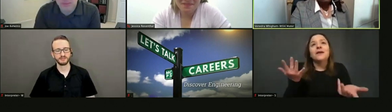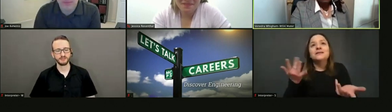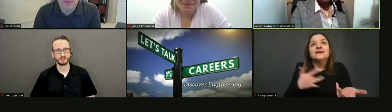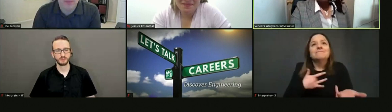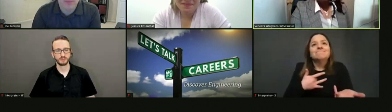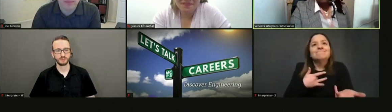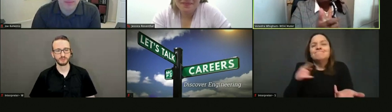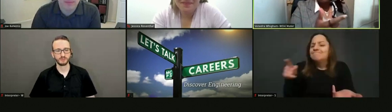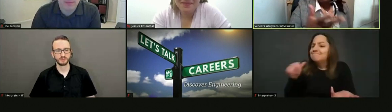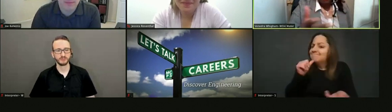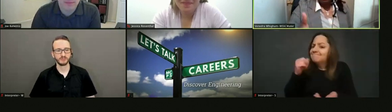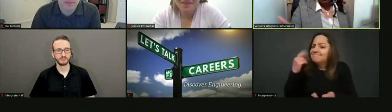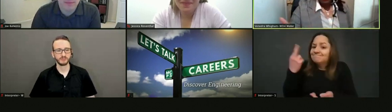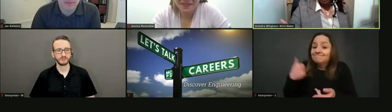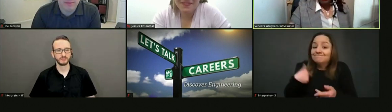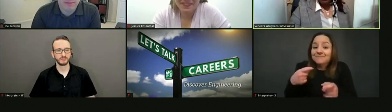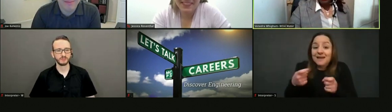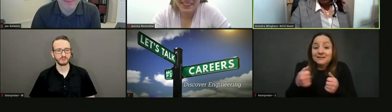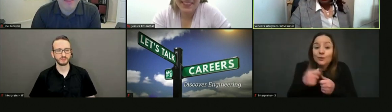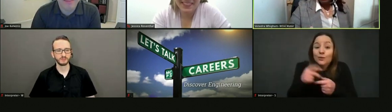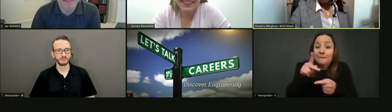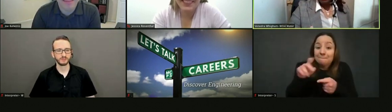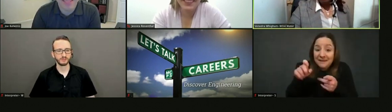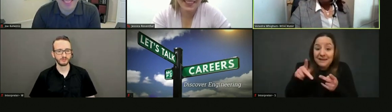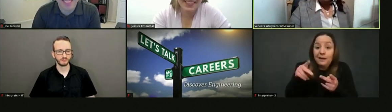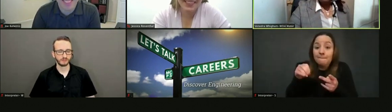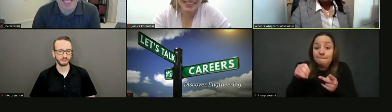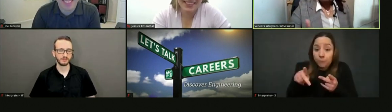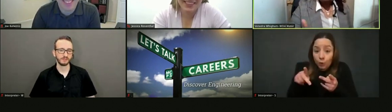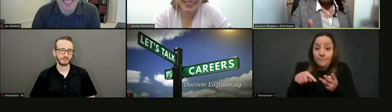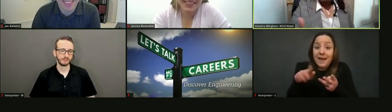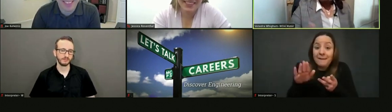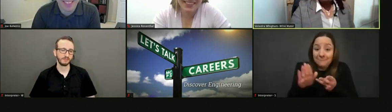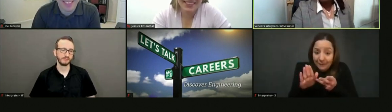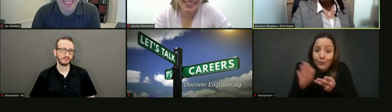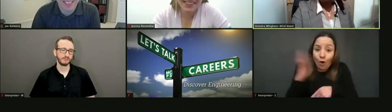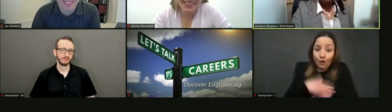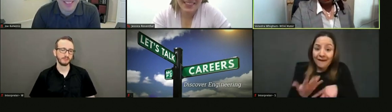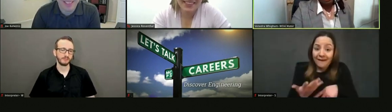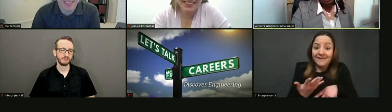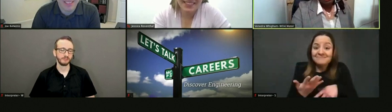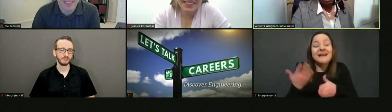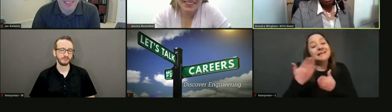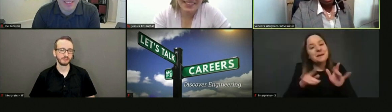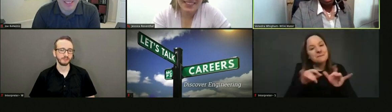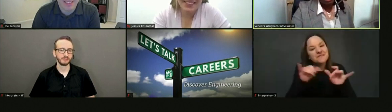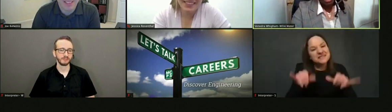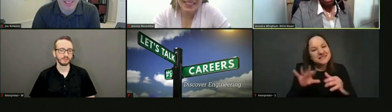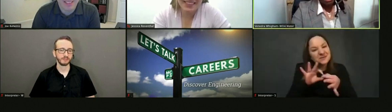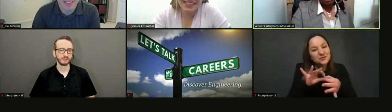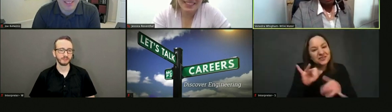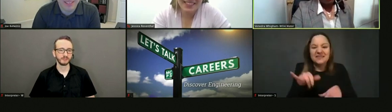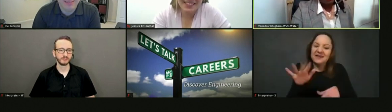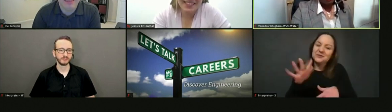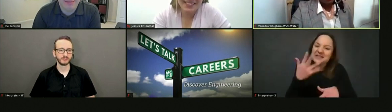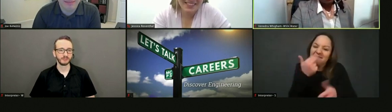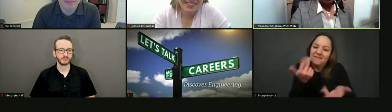they don't realize that I deal with pee, poop, and paper all day, and kind of some of the systems around that. So I think that's pretty funny.